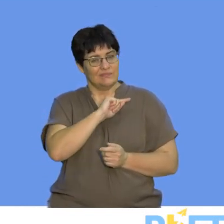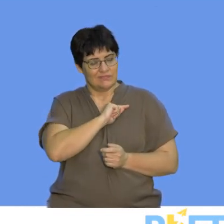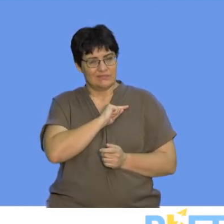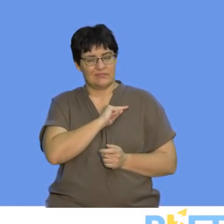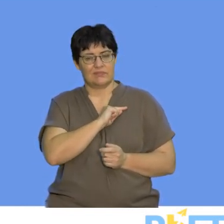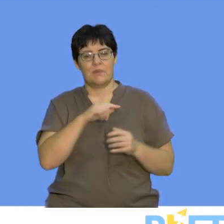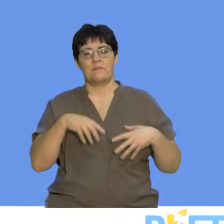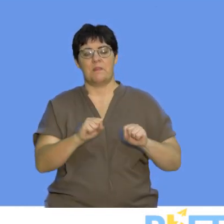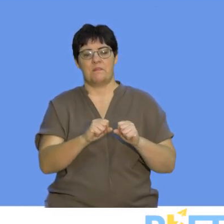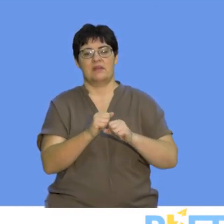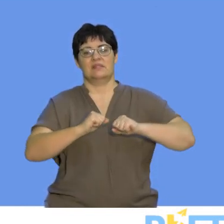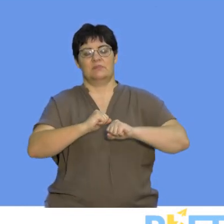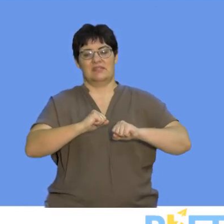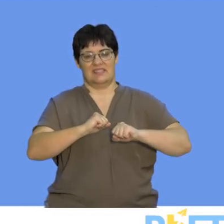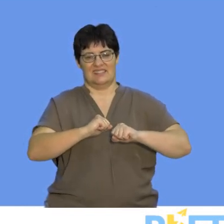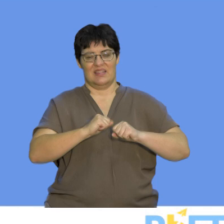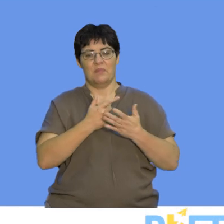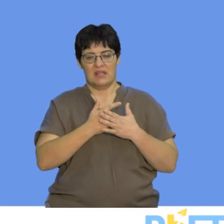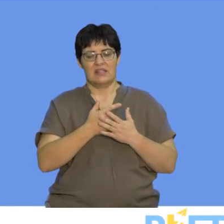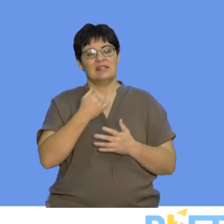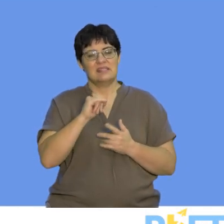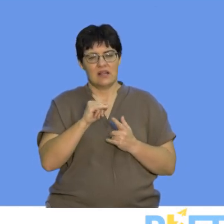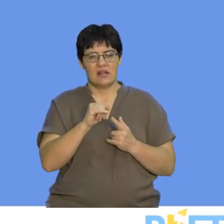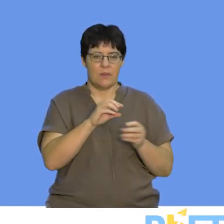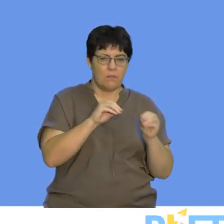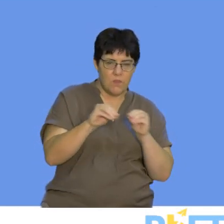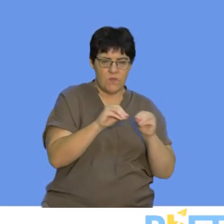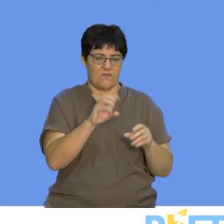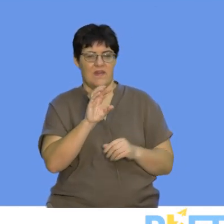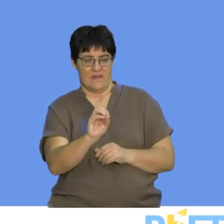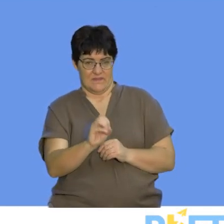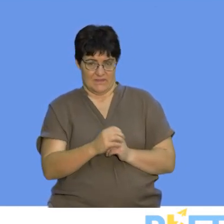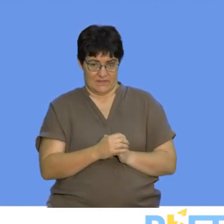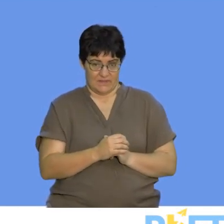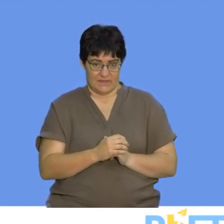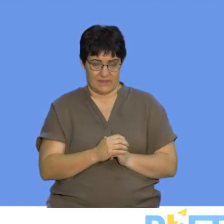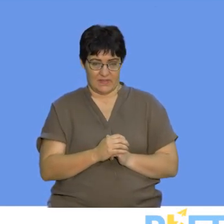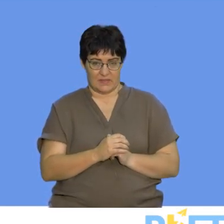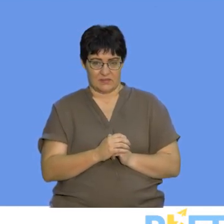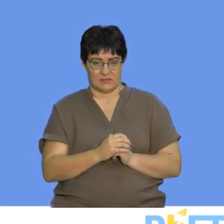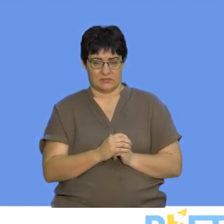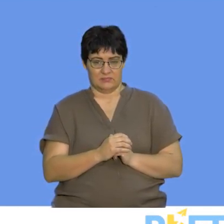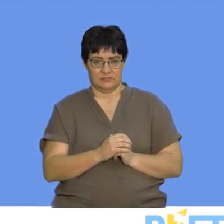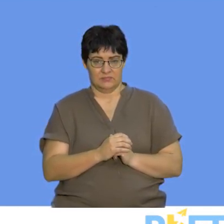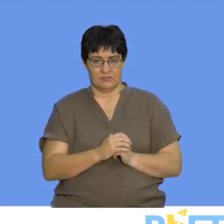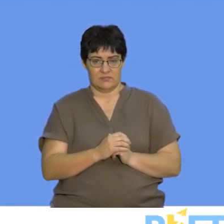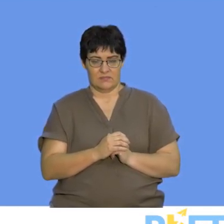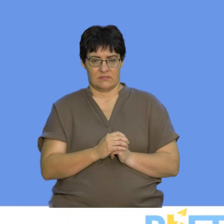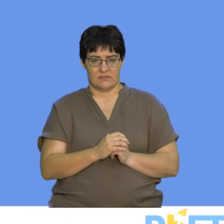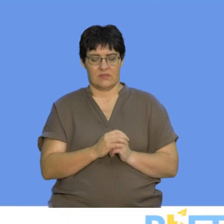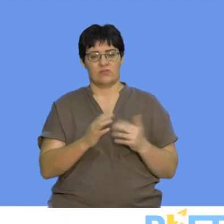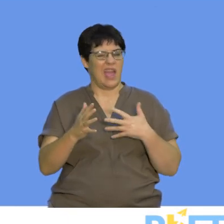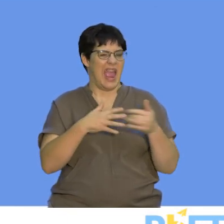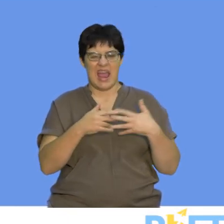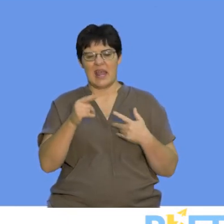occupy, spaces, but there's still some movement of these particles that is characteristics of any form of